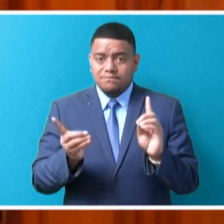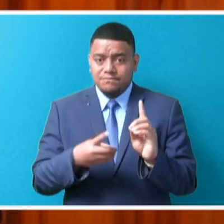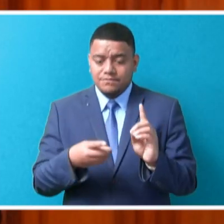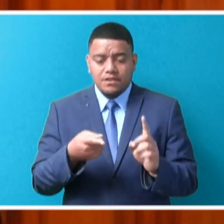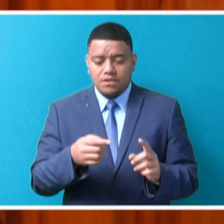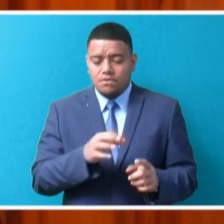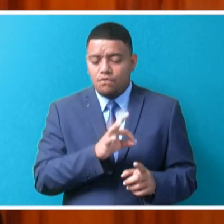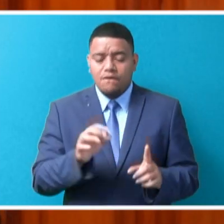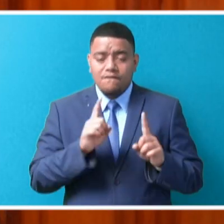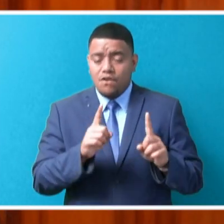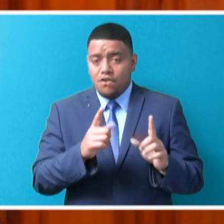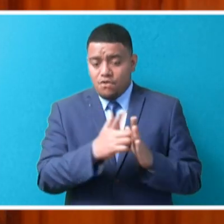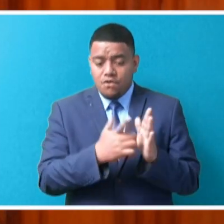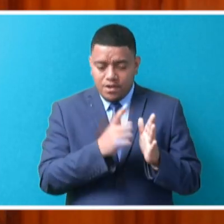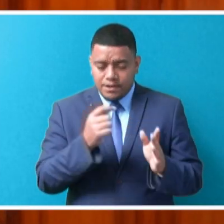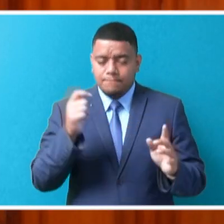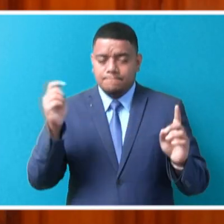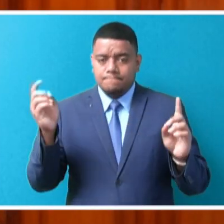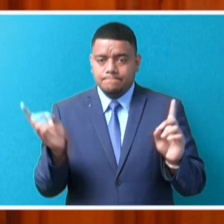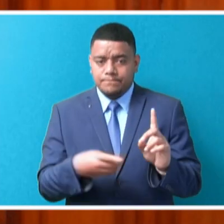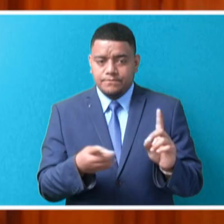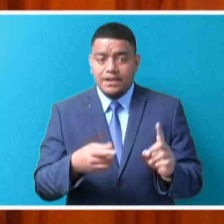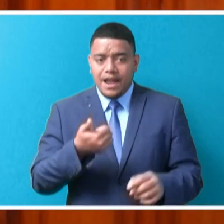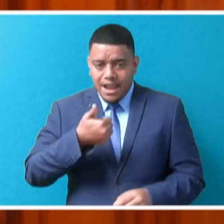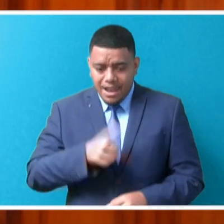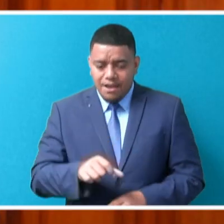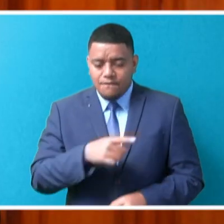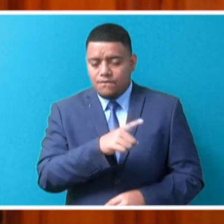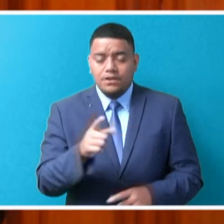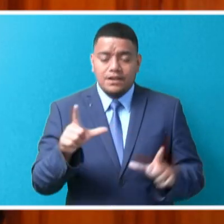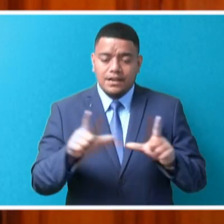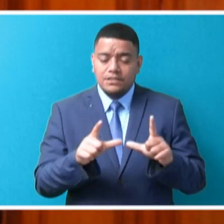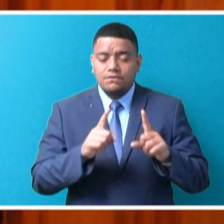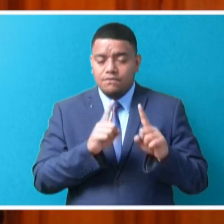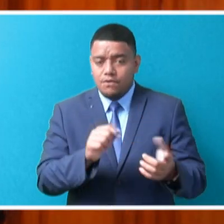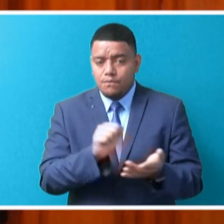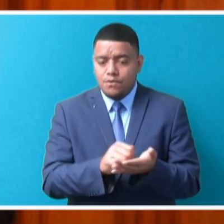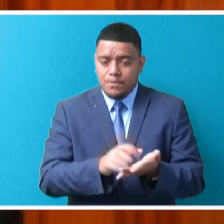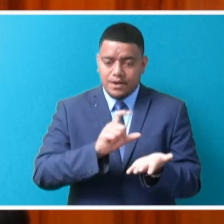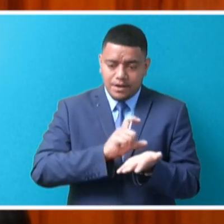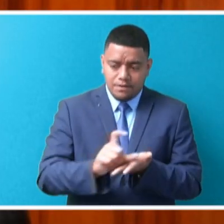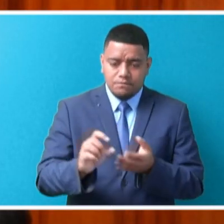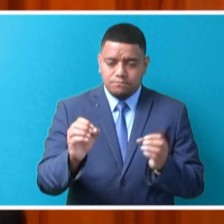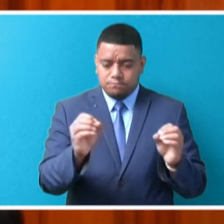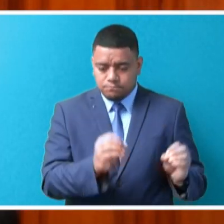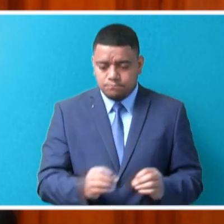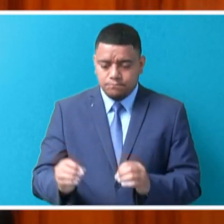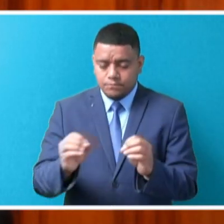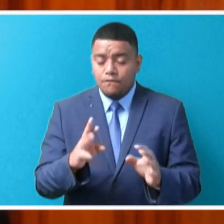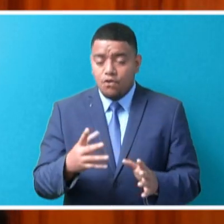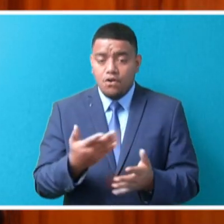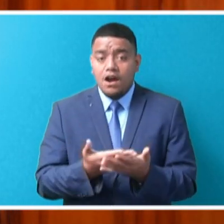and non-compliance. It streamlines and allows for transparent licensing procedures, clarifying operational requirements for